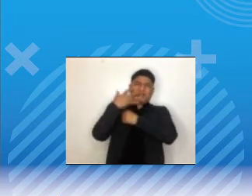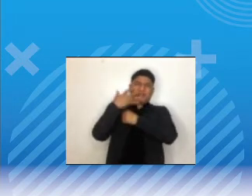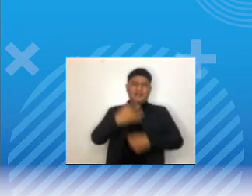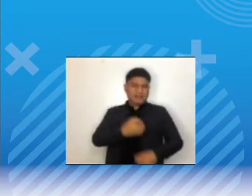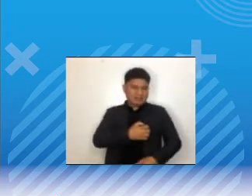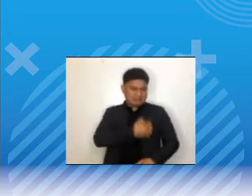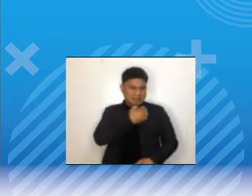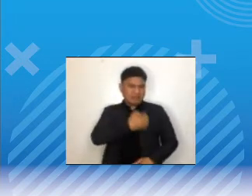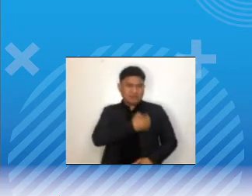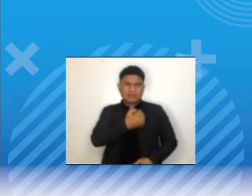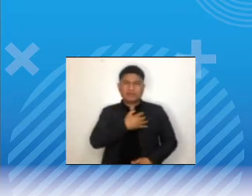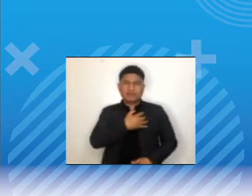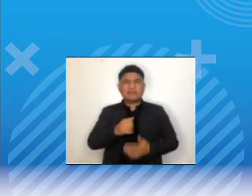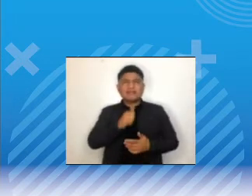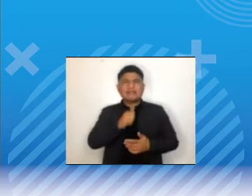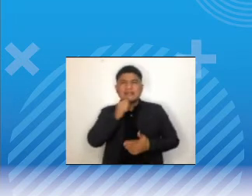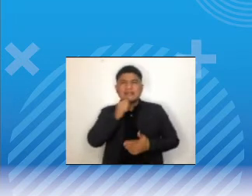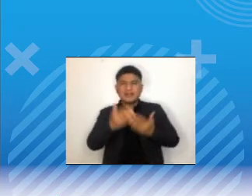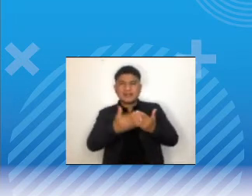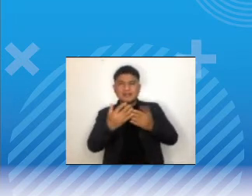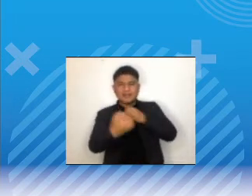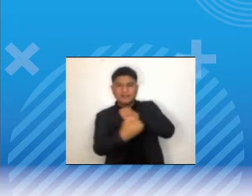madaling madala ng